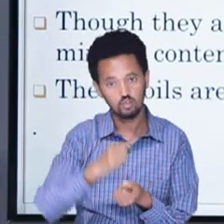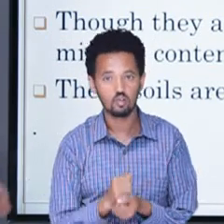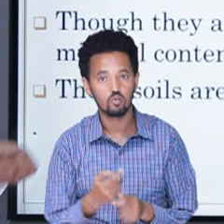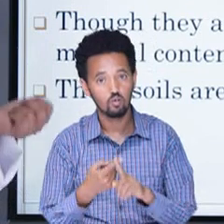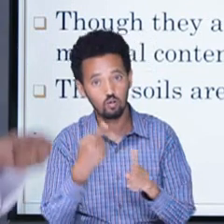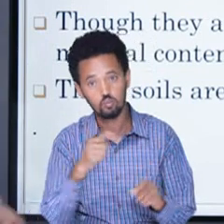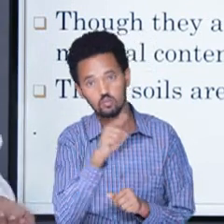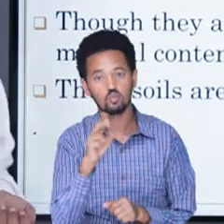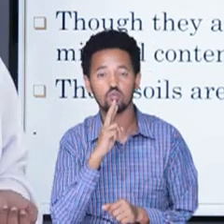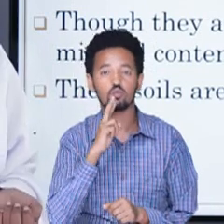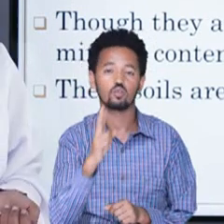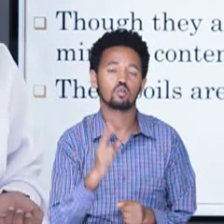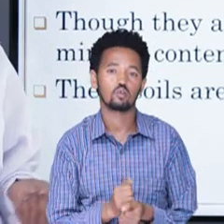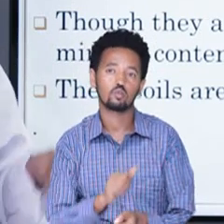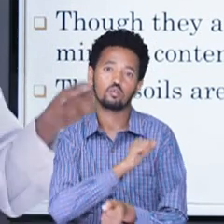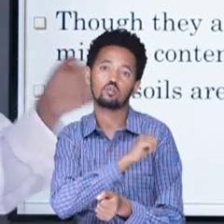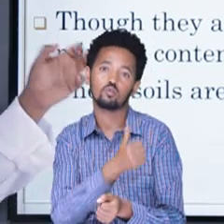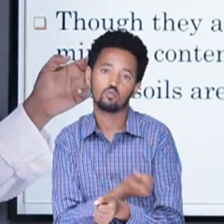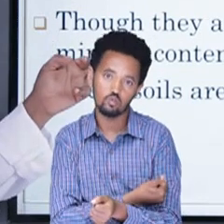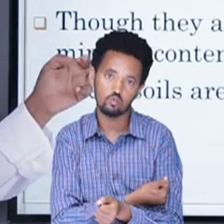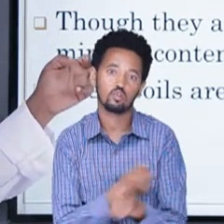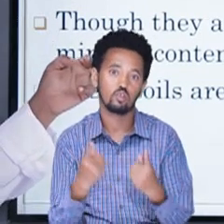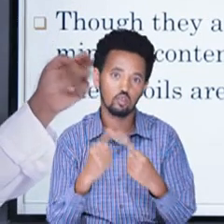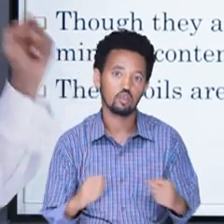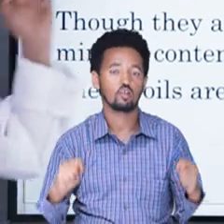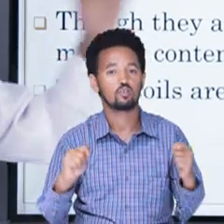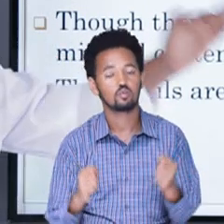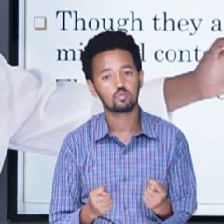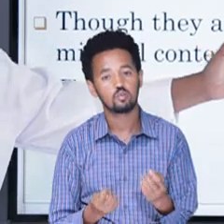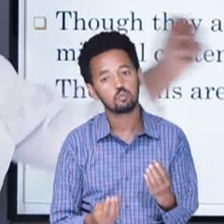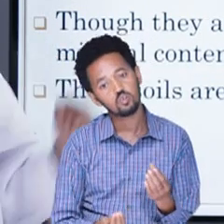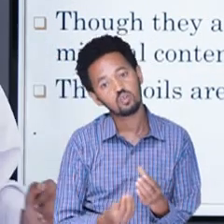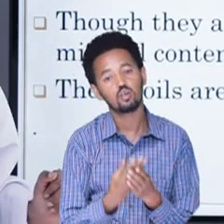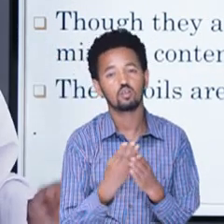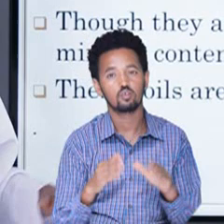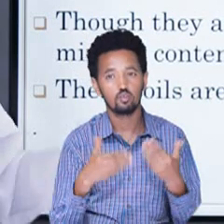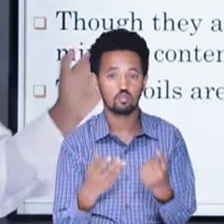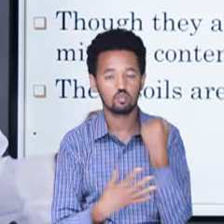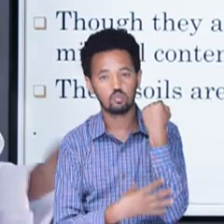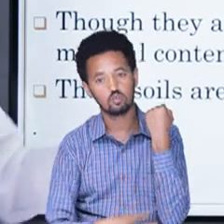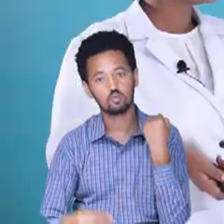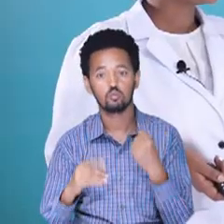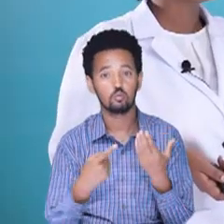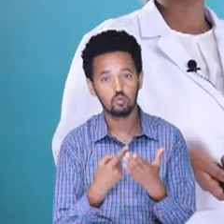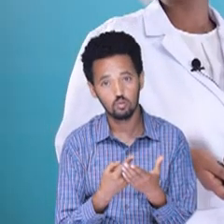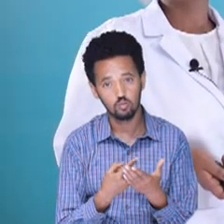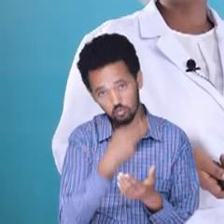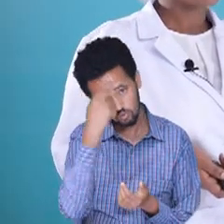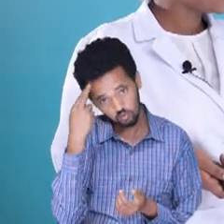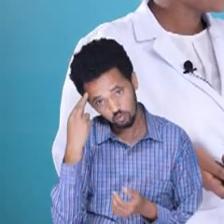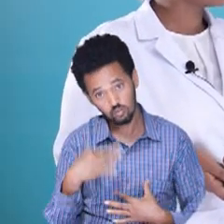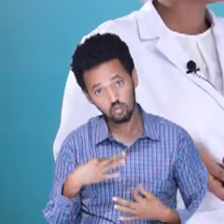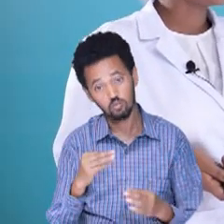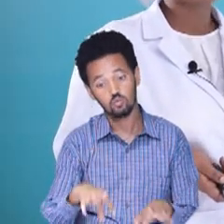are potentially fertile in terms of mineral contents, but poor in humus. Because of this